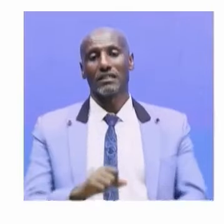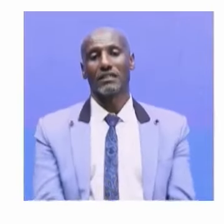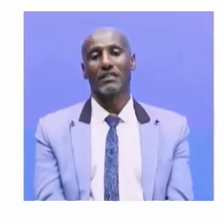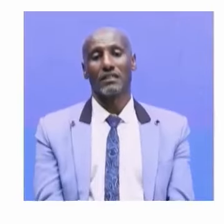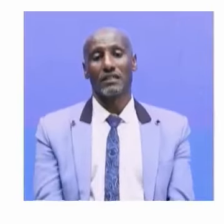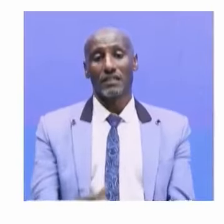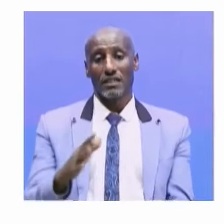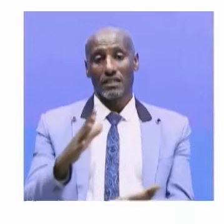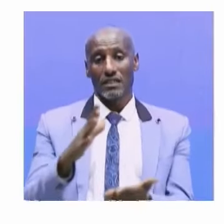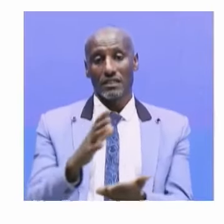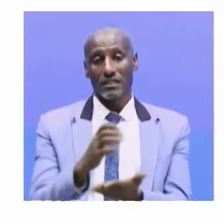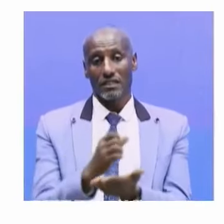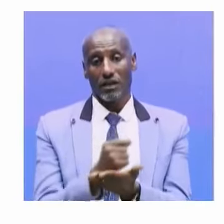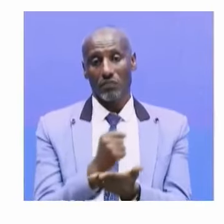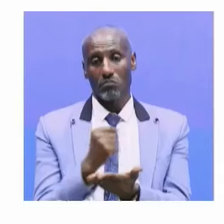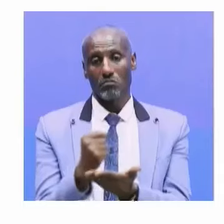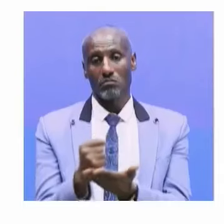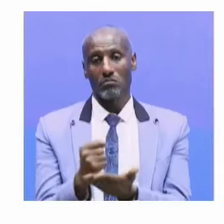some